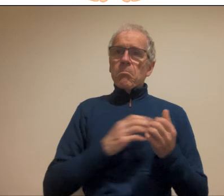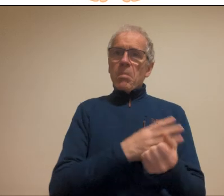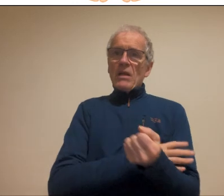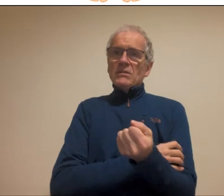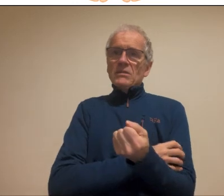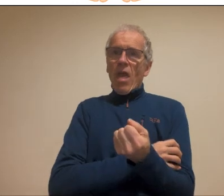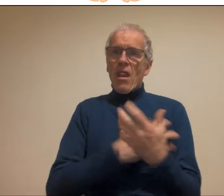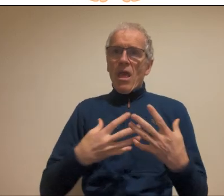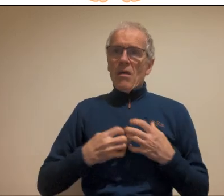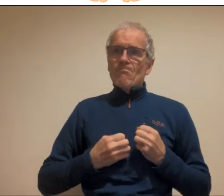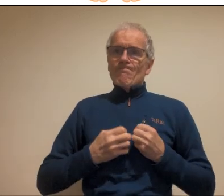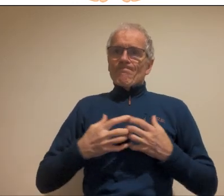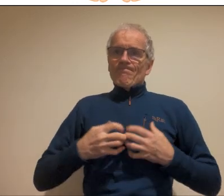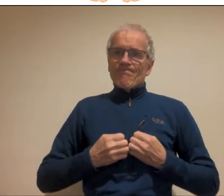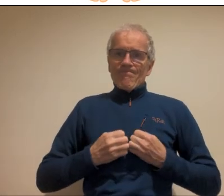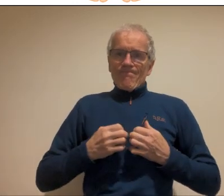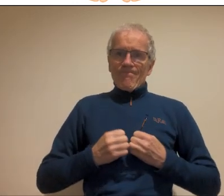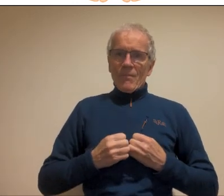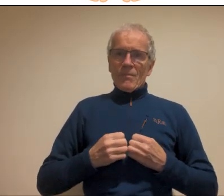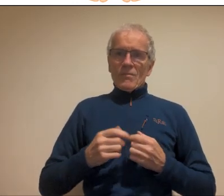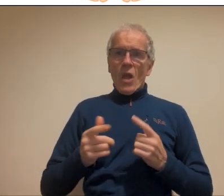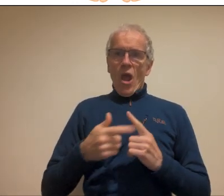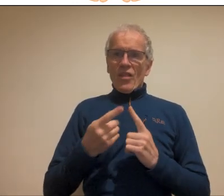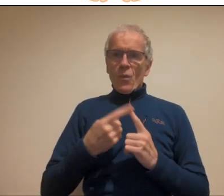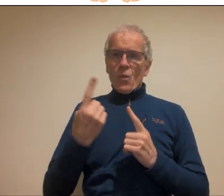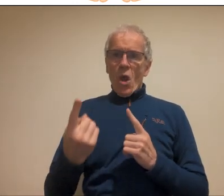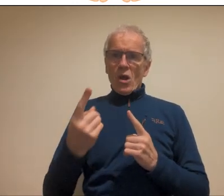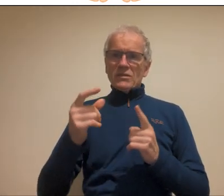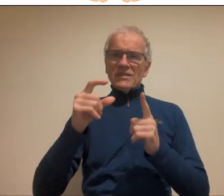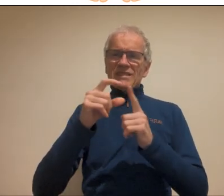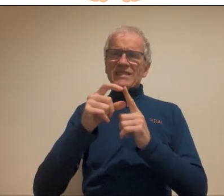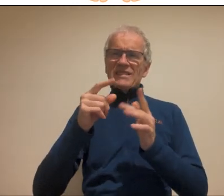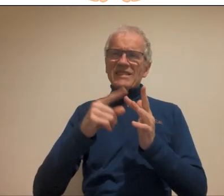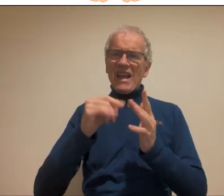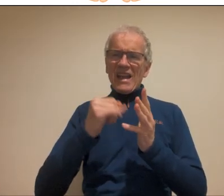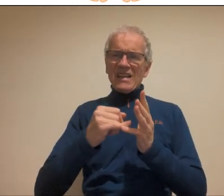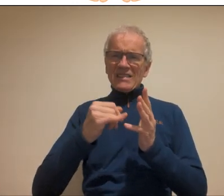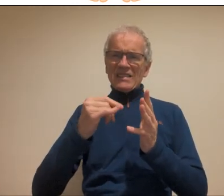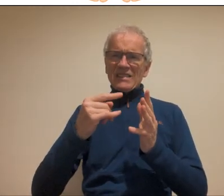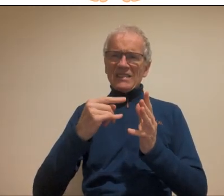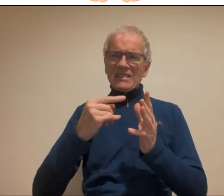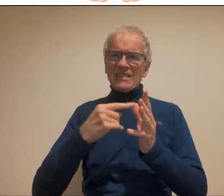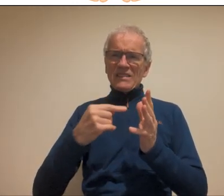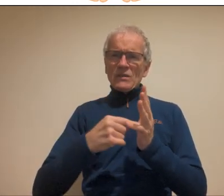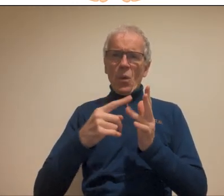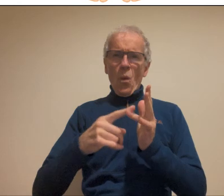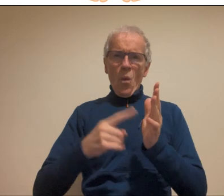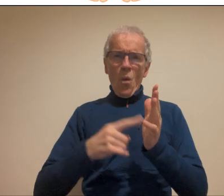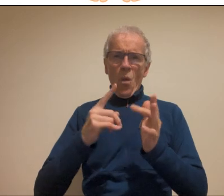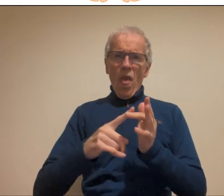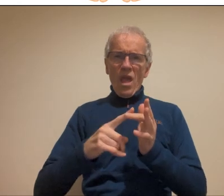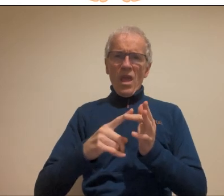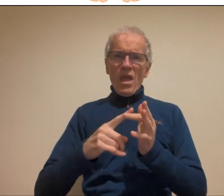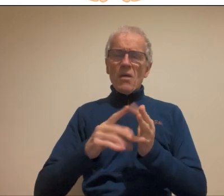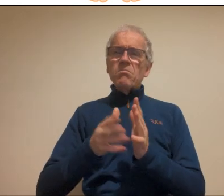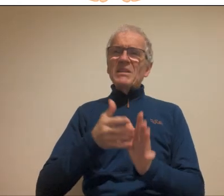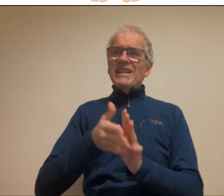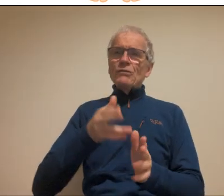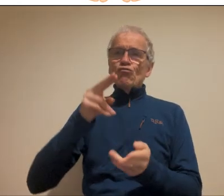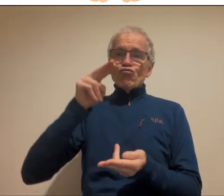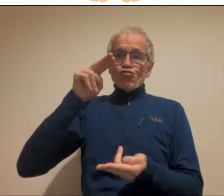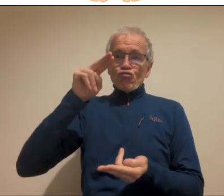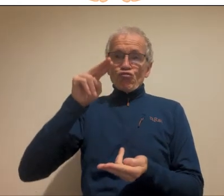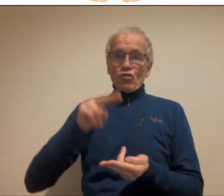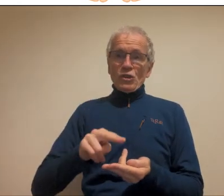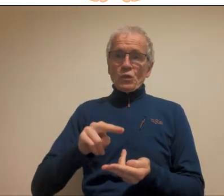The primary function of the cardiovascular system is to transport nutrients and oxygen-rich blood to all parts of the